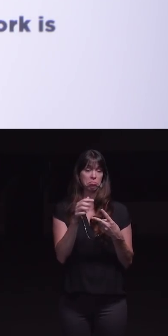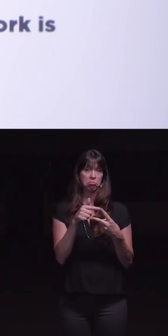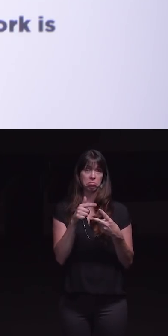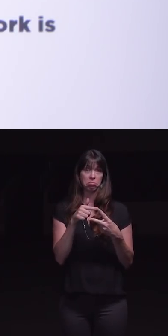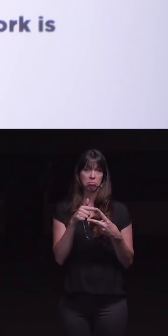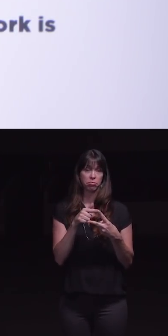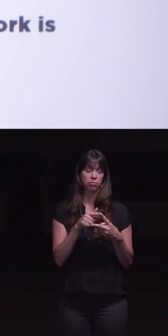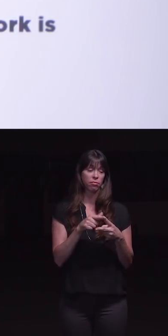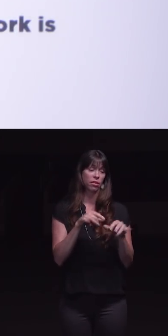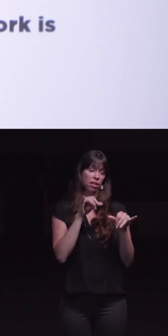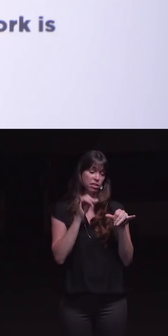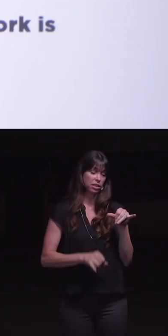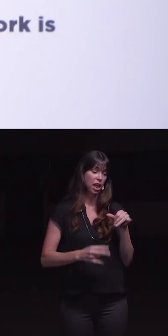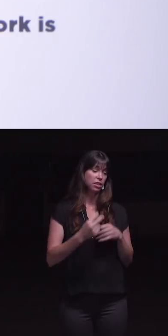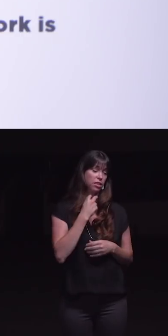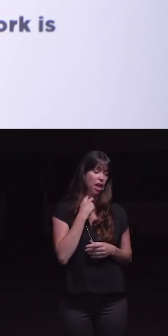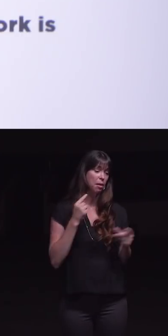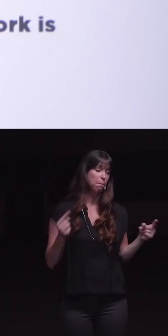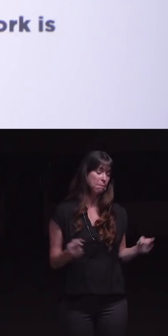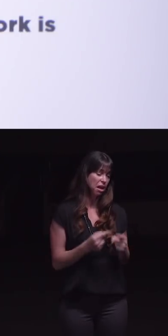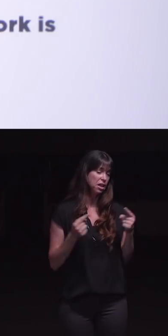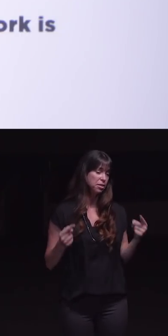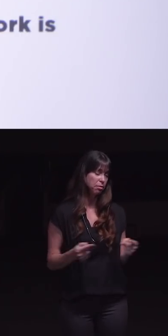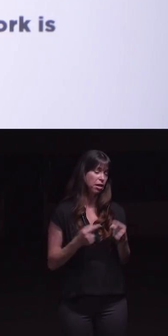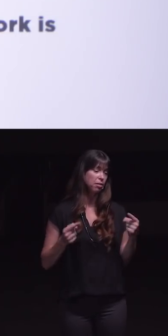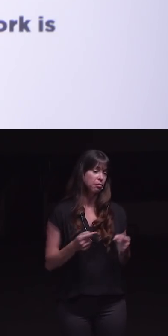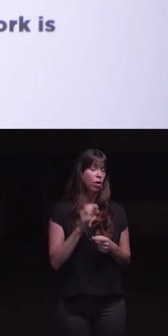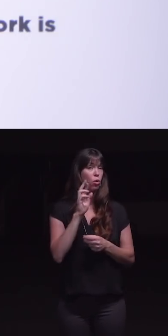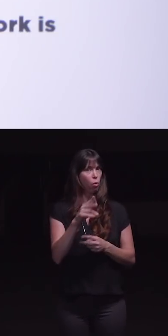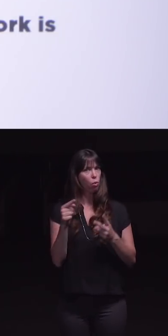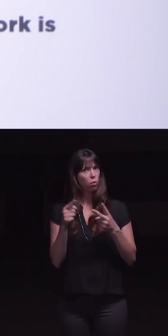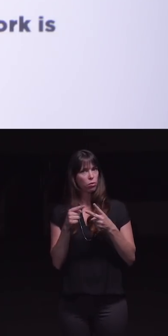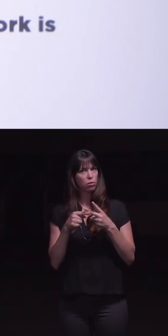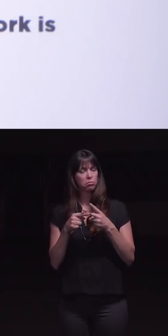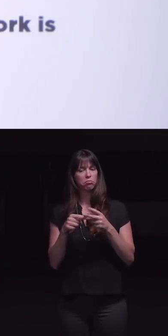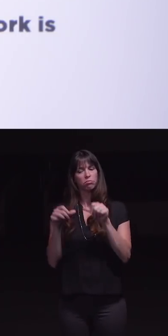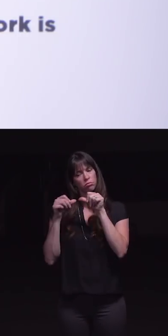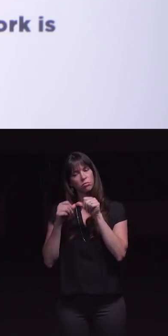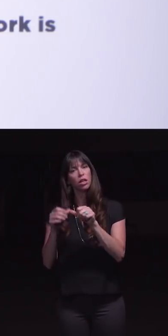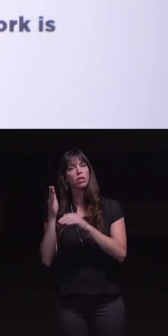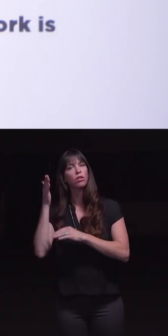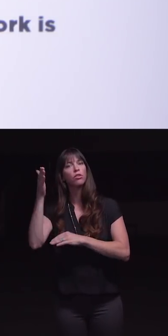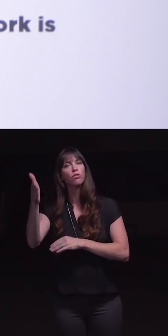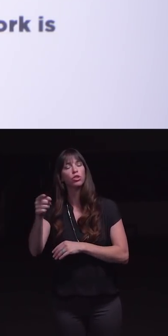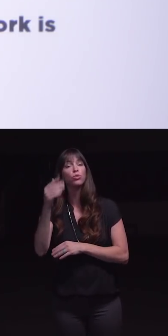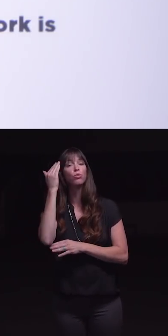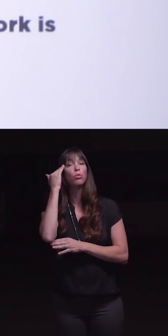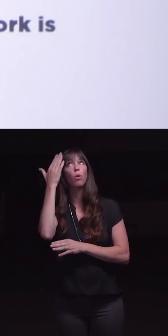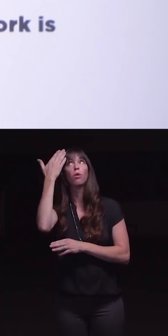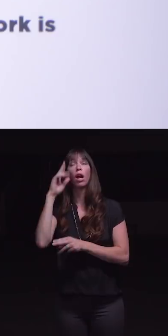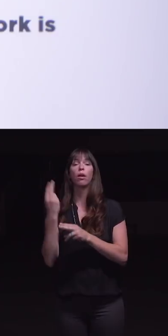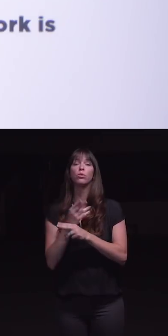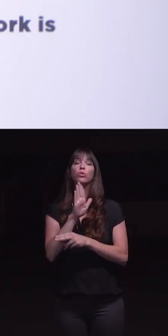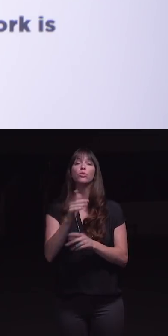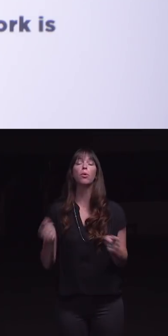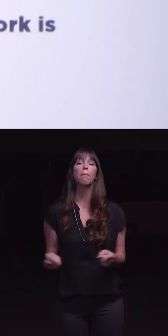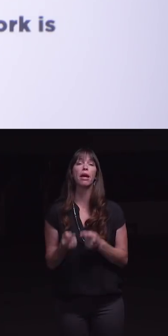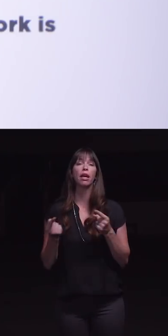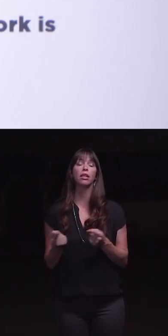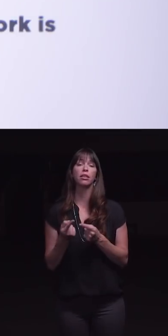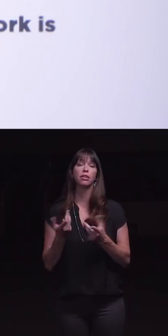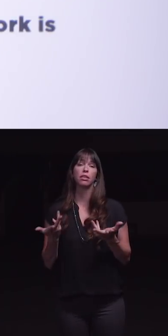in or move to a future that you know God is going to bring. And that future may involve you absorbing